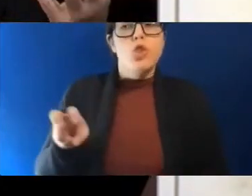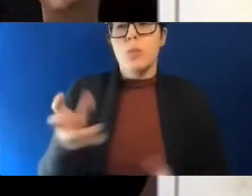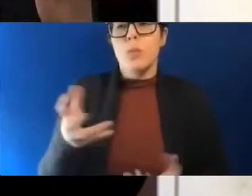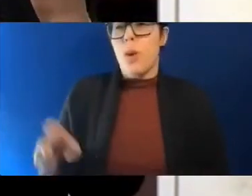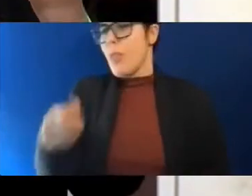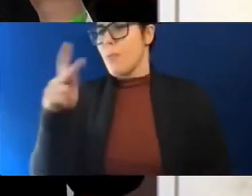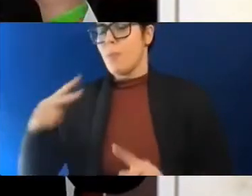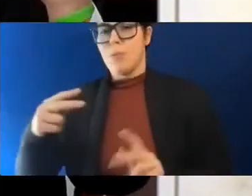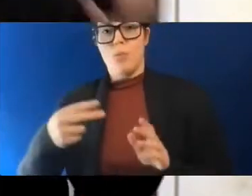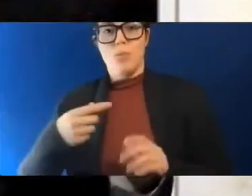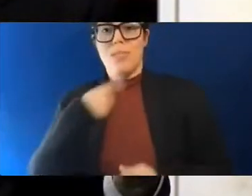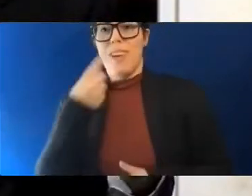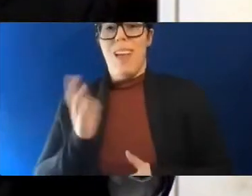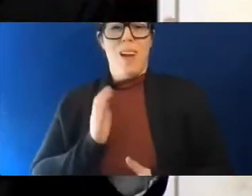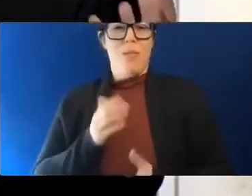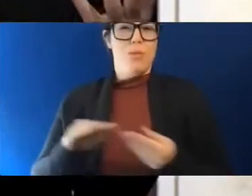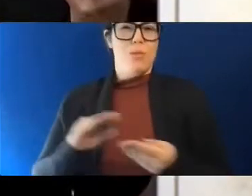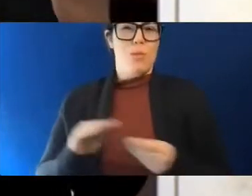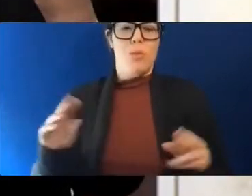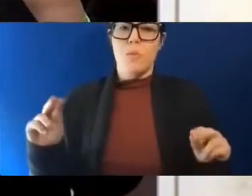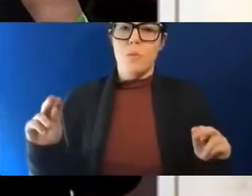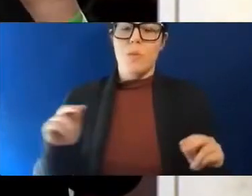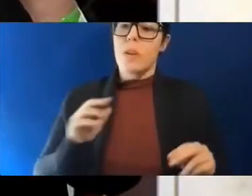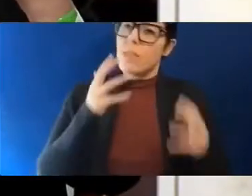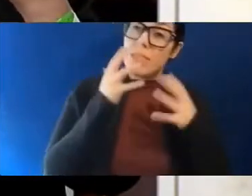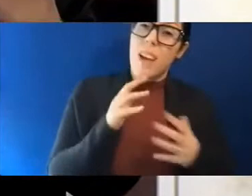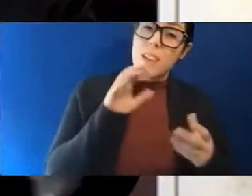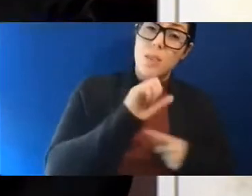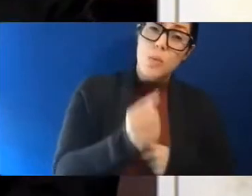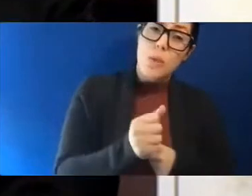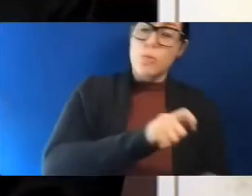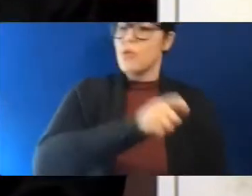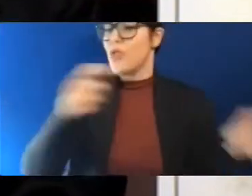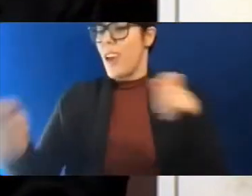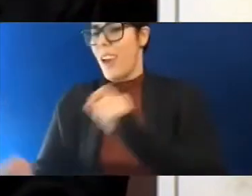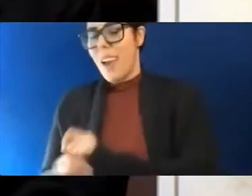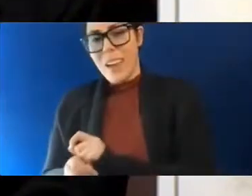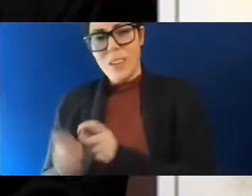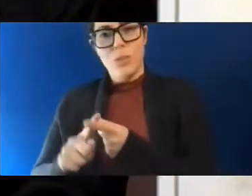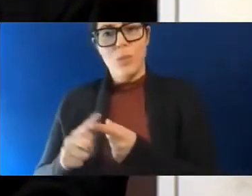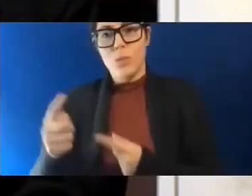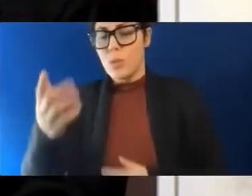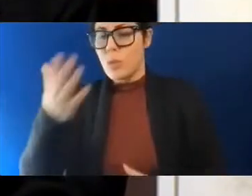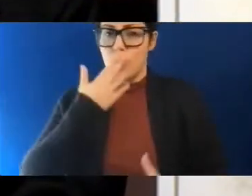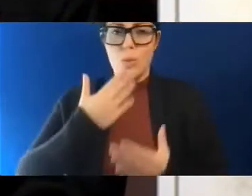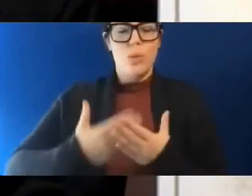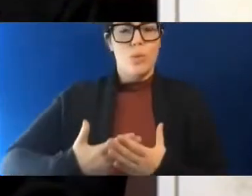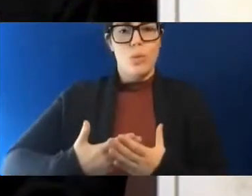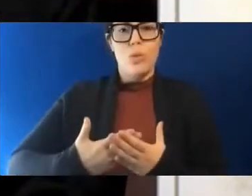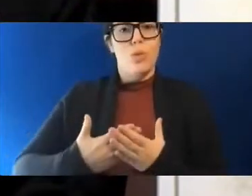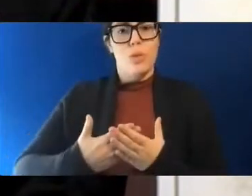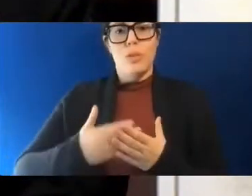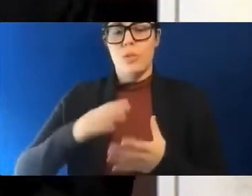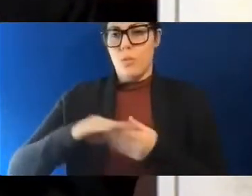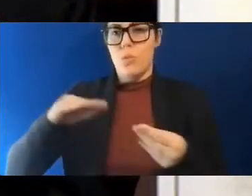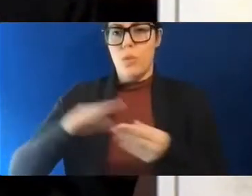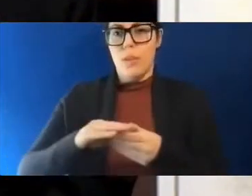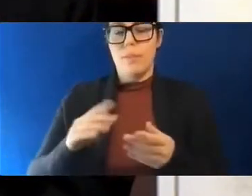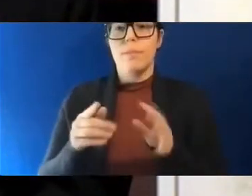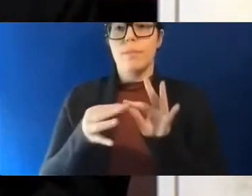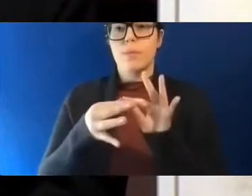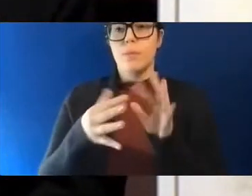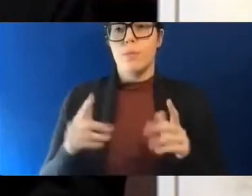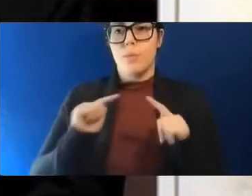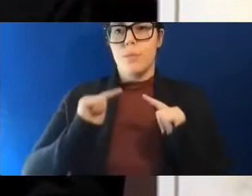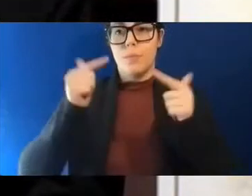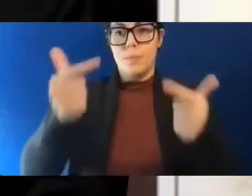story. From a sad situation, we need to transform our institution into a very, very happy